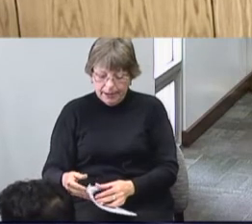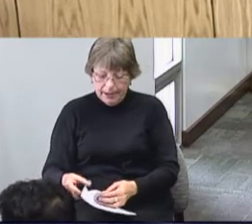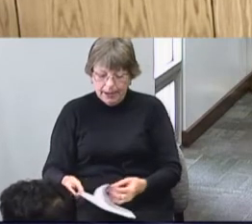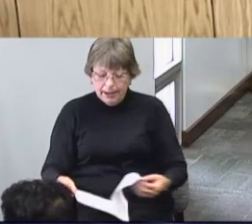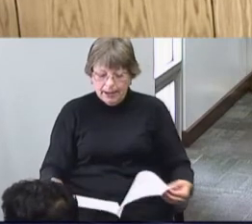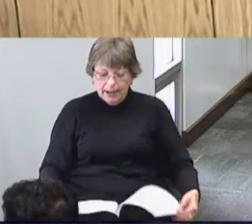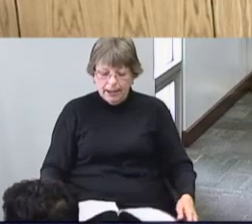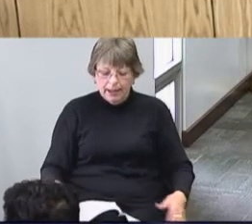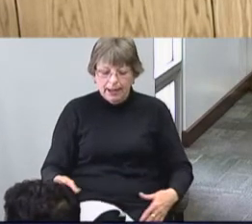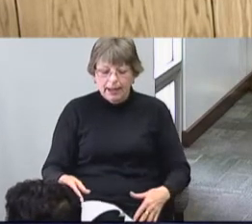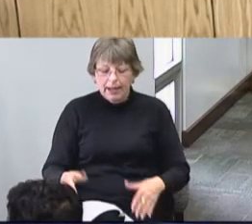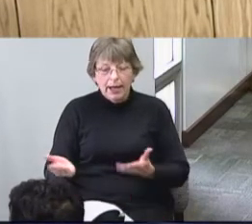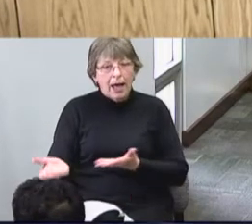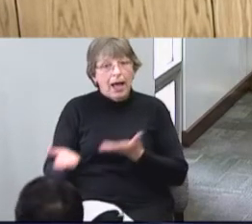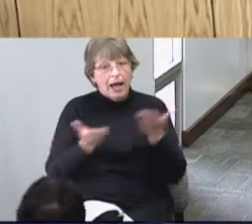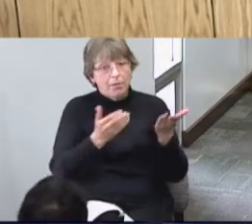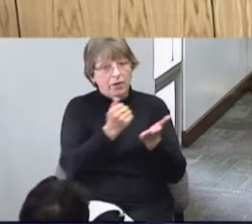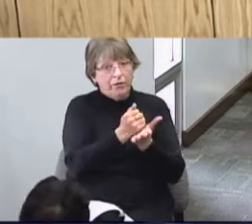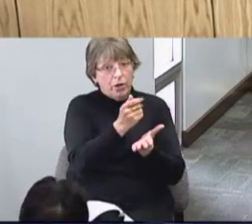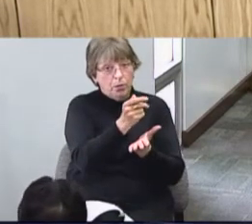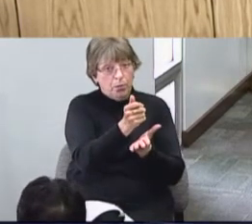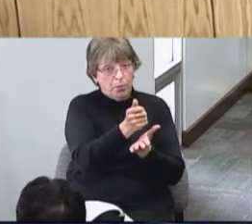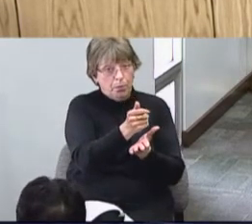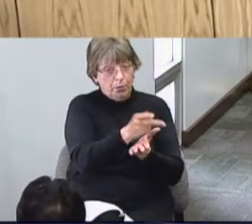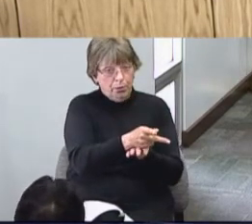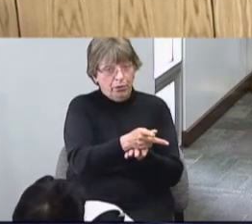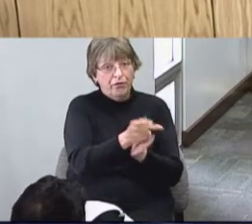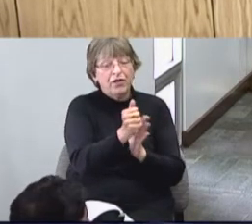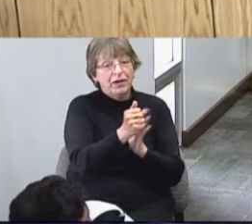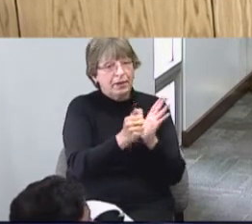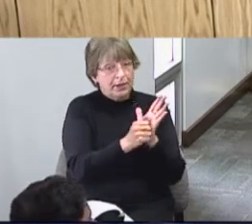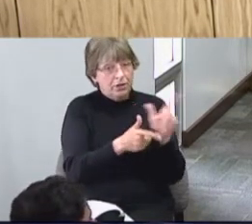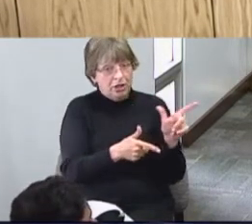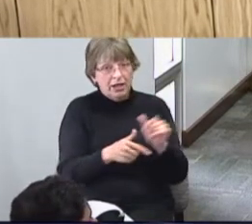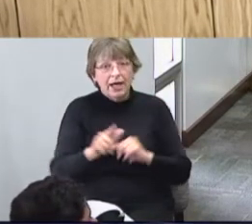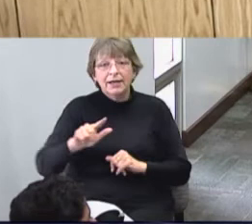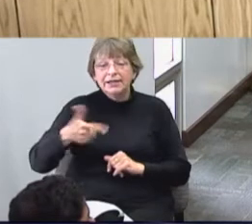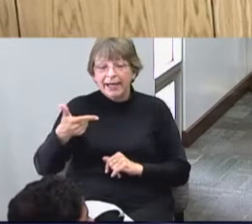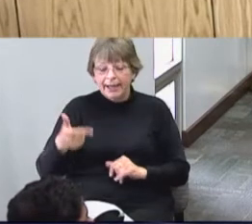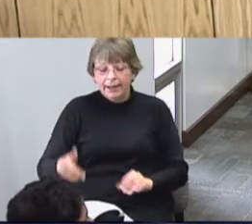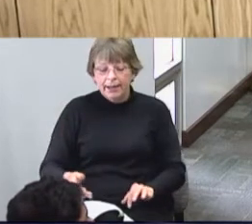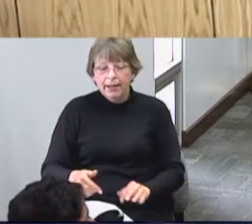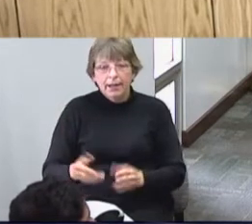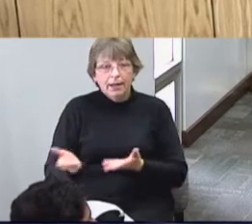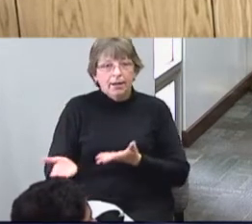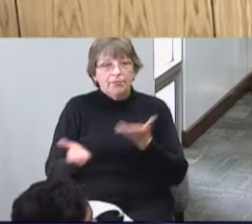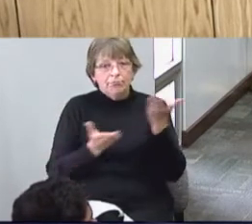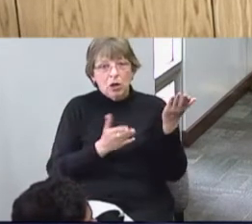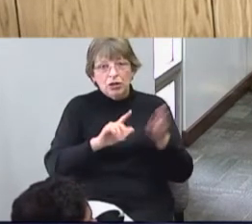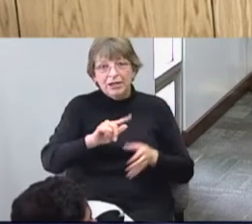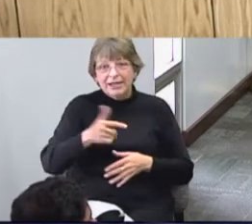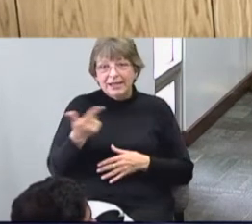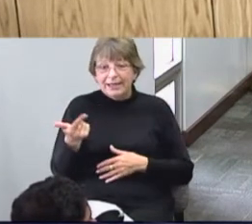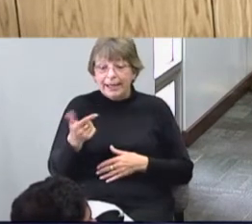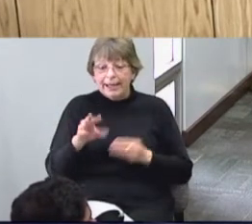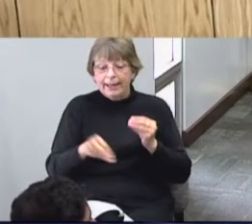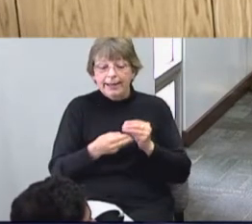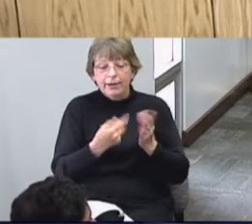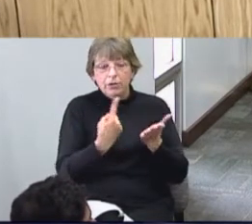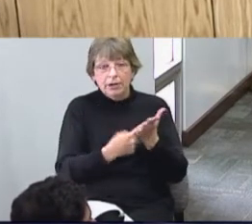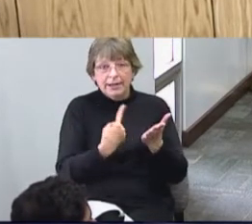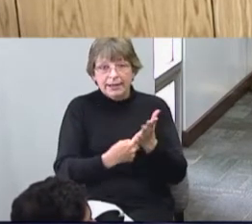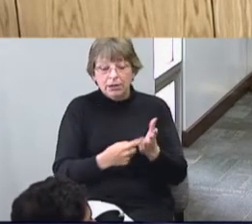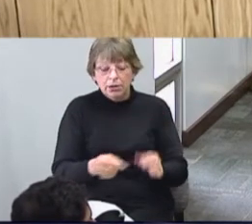I move we approve the consent agenda. I'll second. Motion and a second. Is there any discussion?